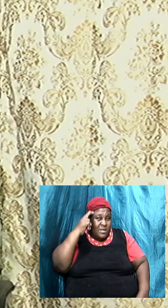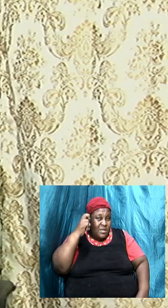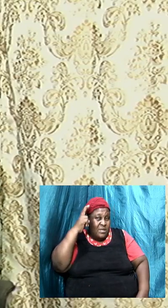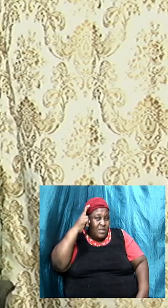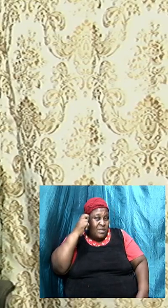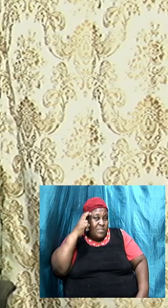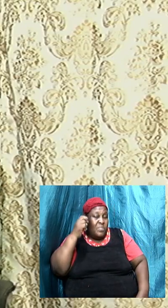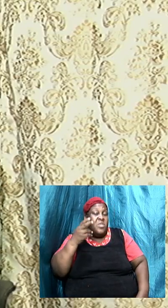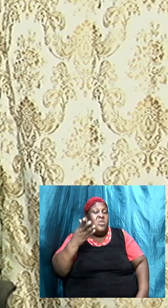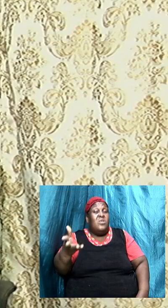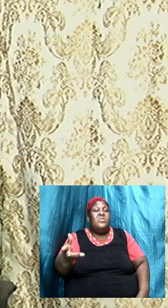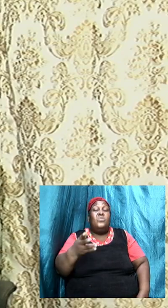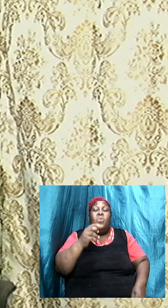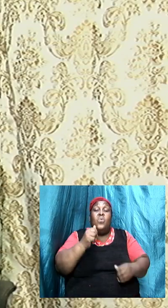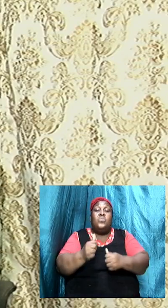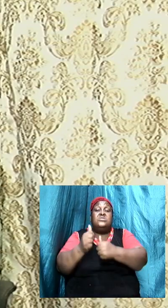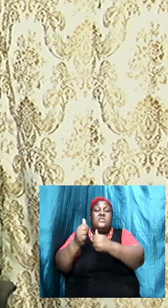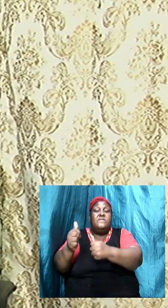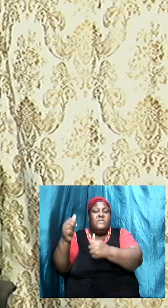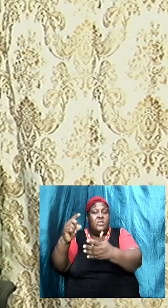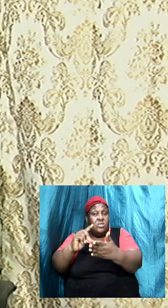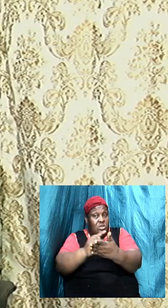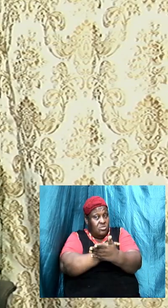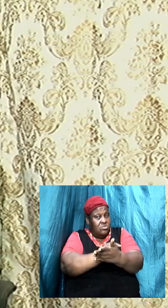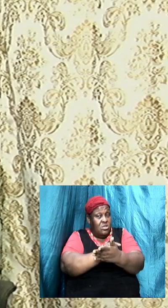Those who follow the doctrines of demon